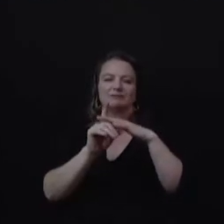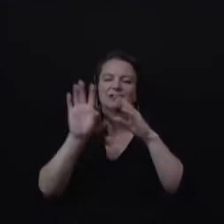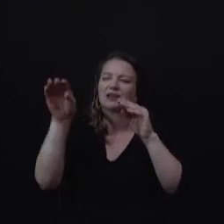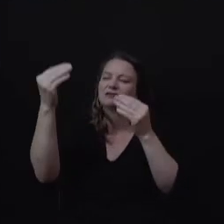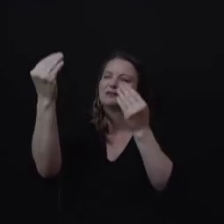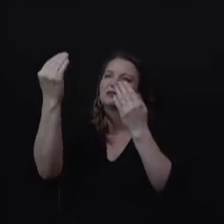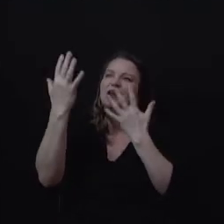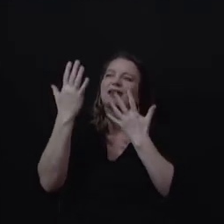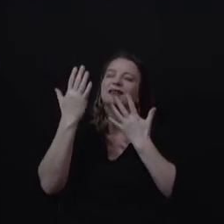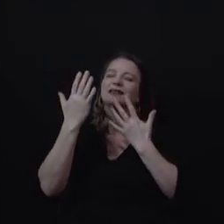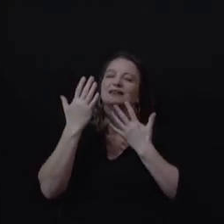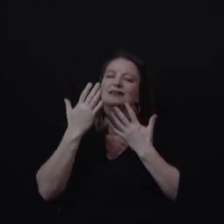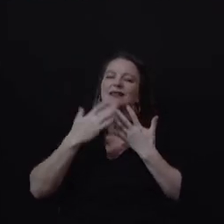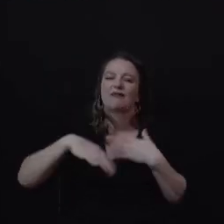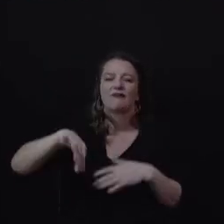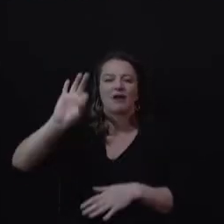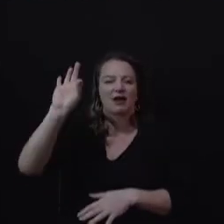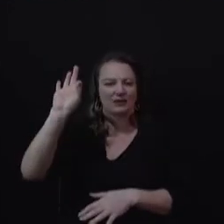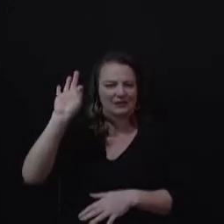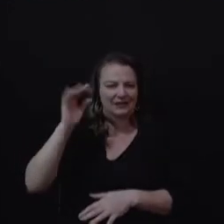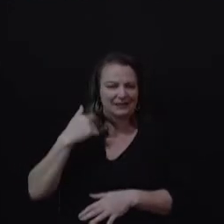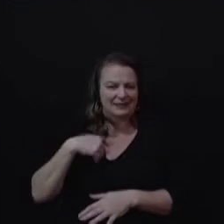and found us in our